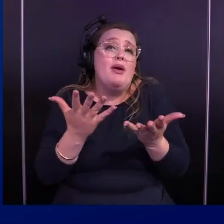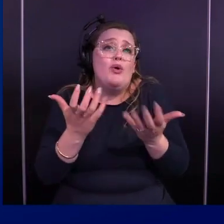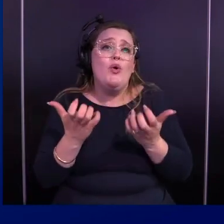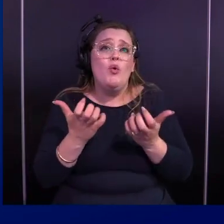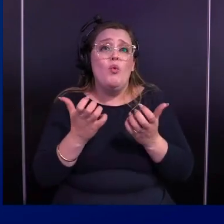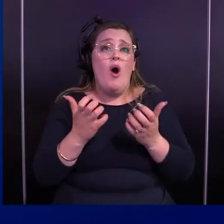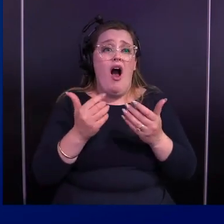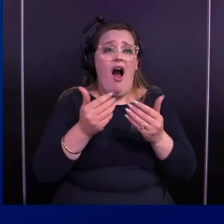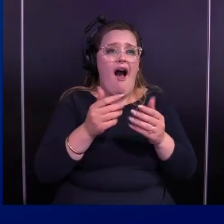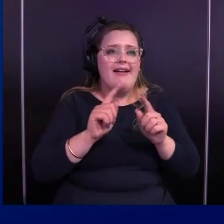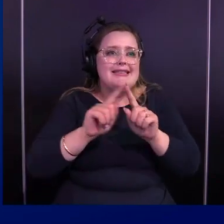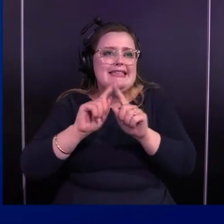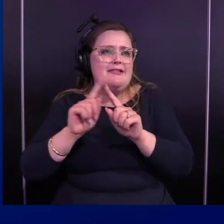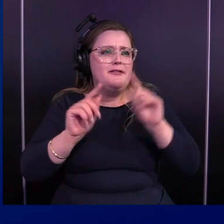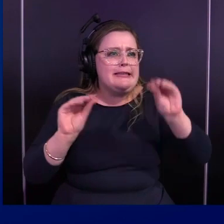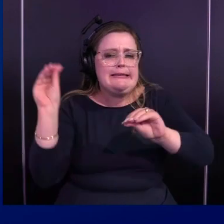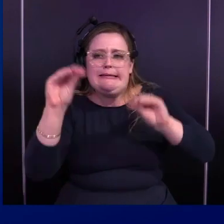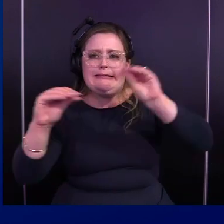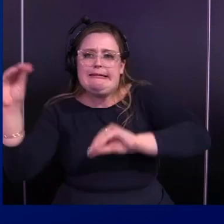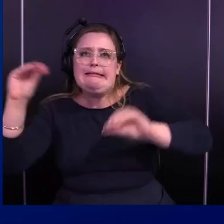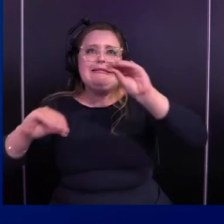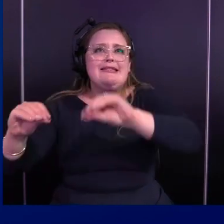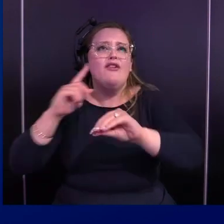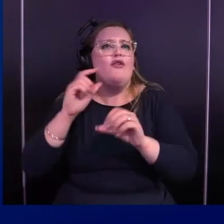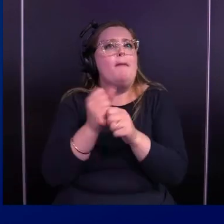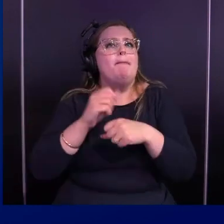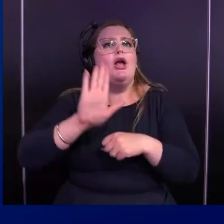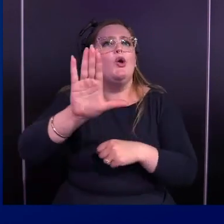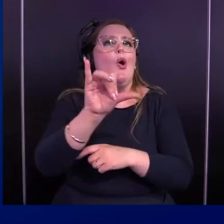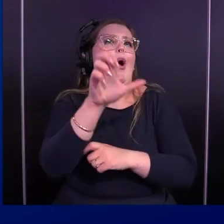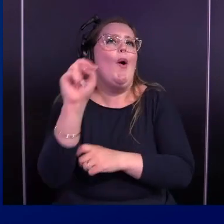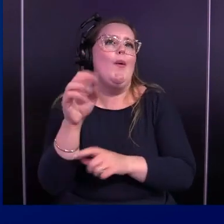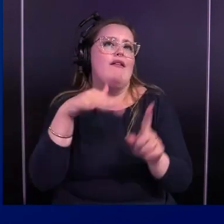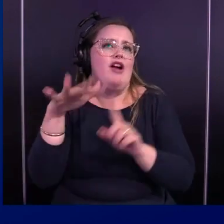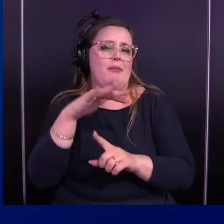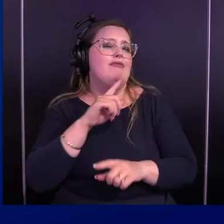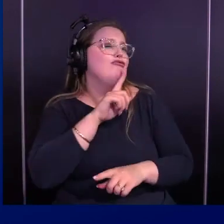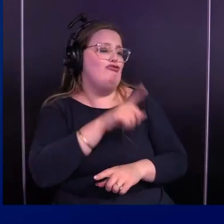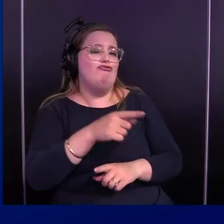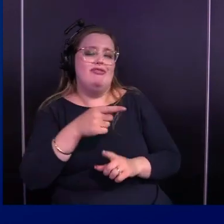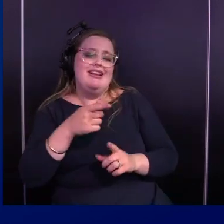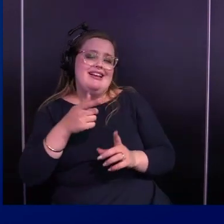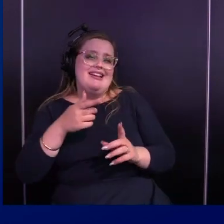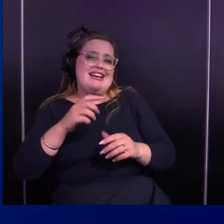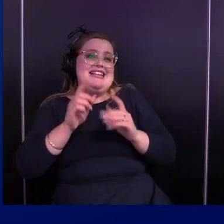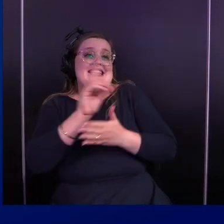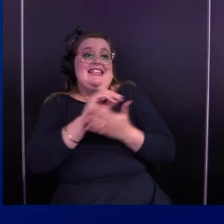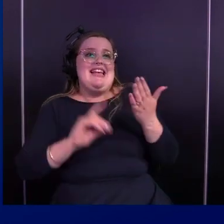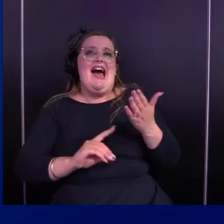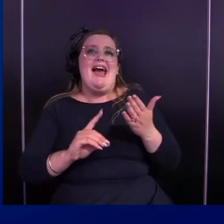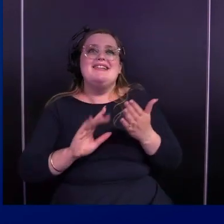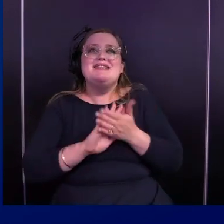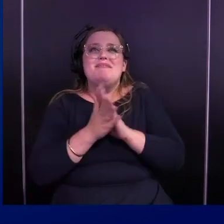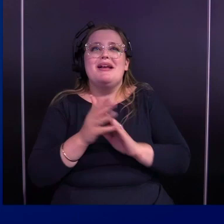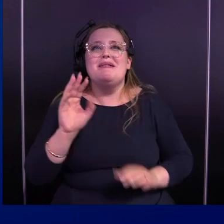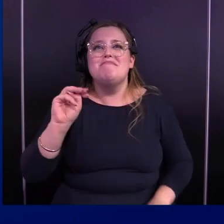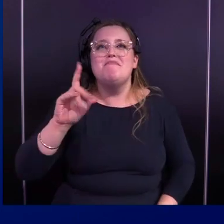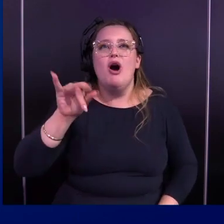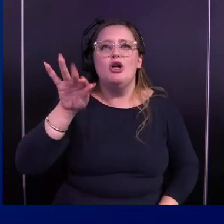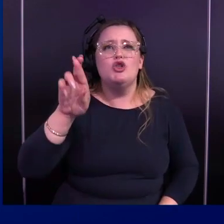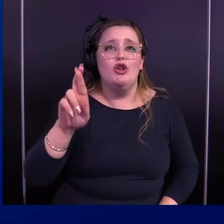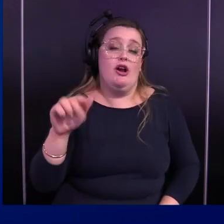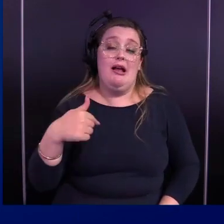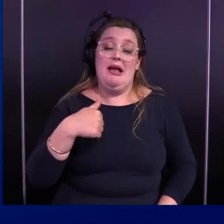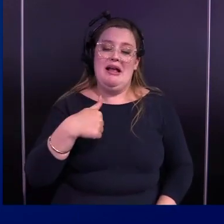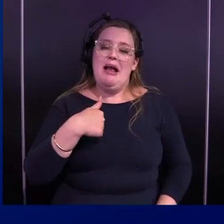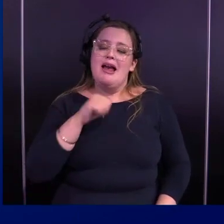truly your own for your own environment. Yep. Yeah, it's designed from the ground up to be modular. I can't take all the credit. We've got a huge team.